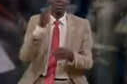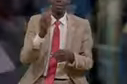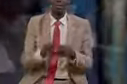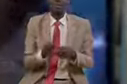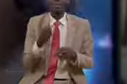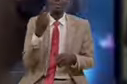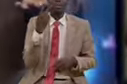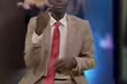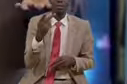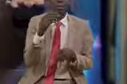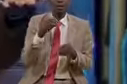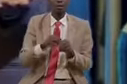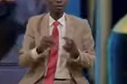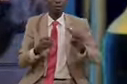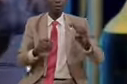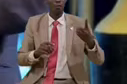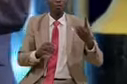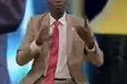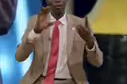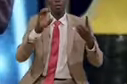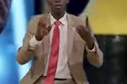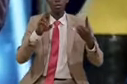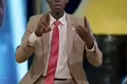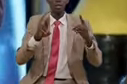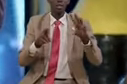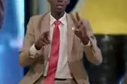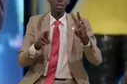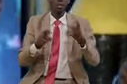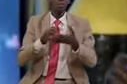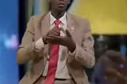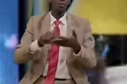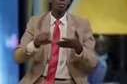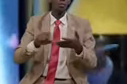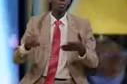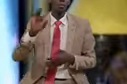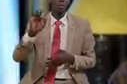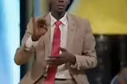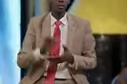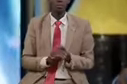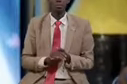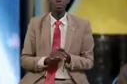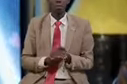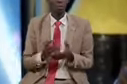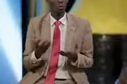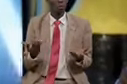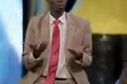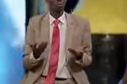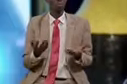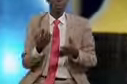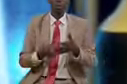this. In 1 Corinthians chapter 6, and I'm reading from verse 19. What?